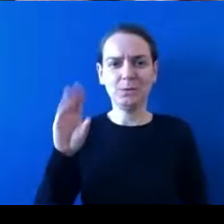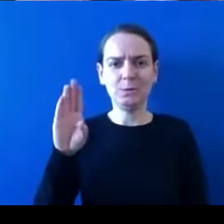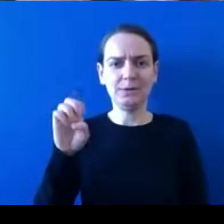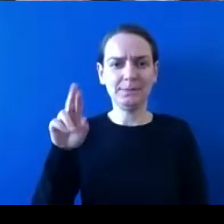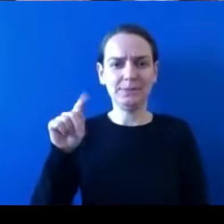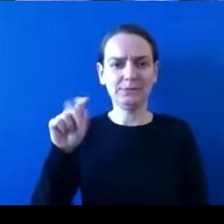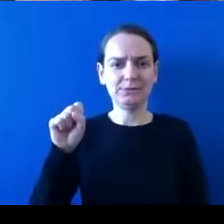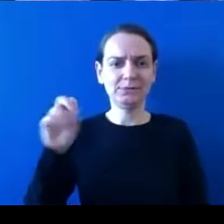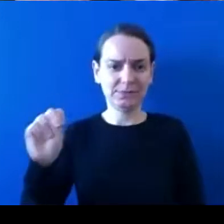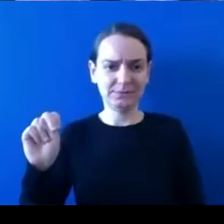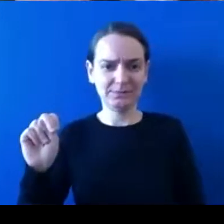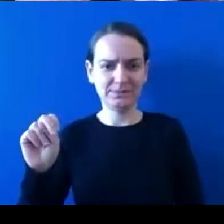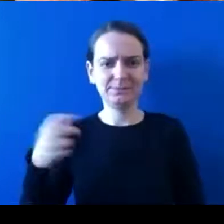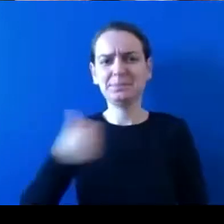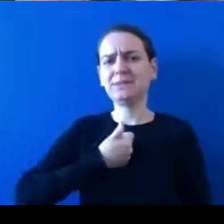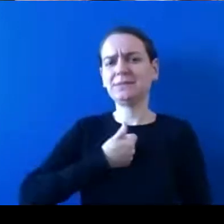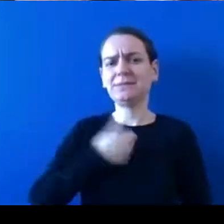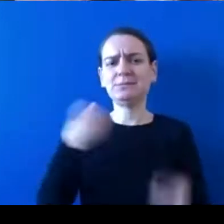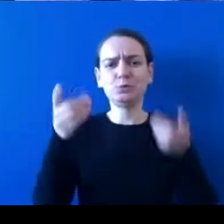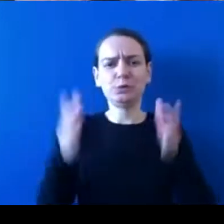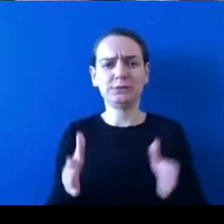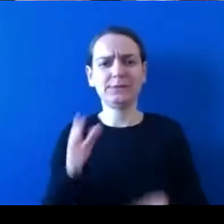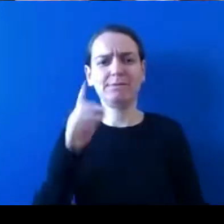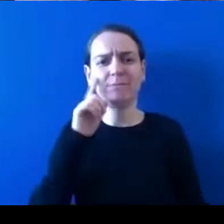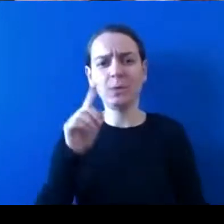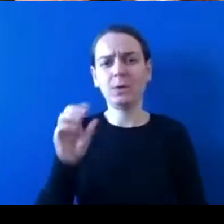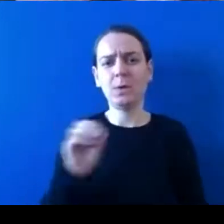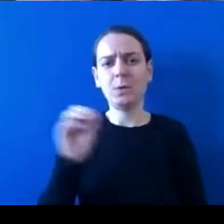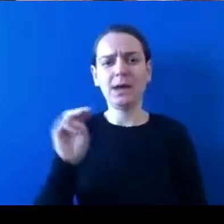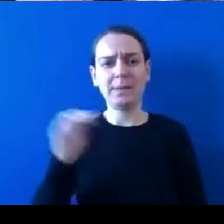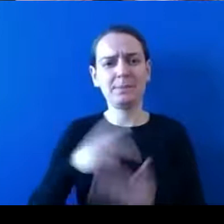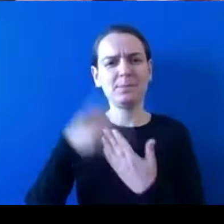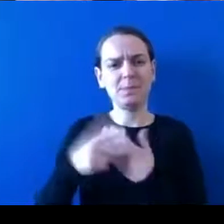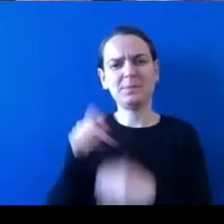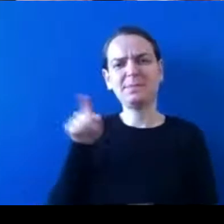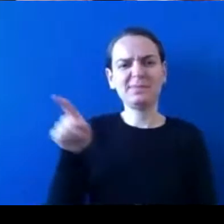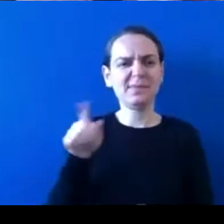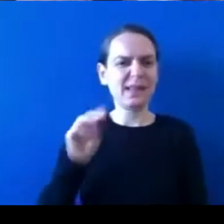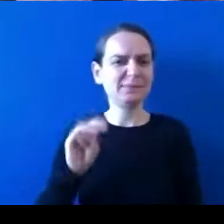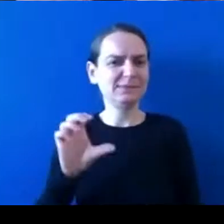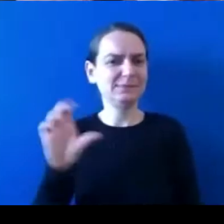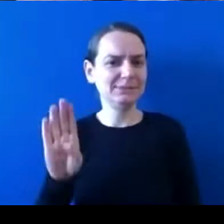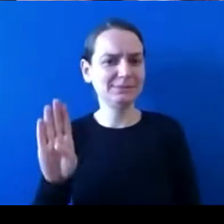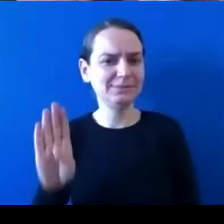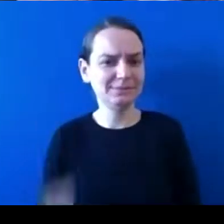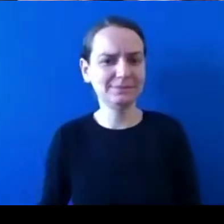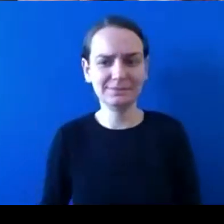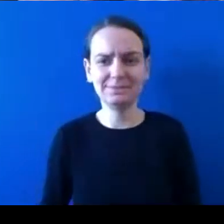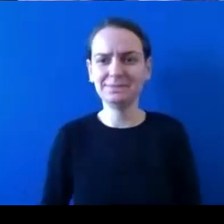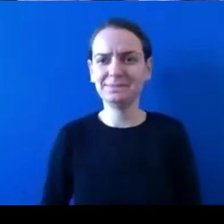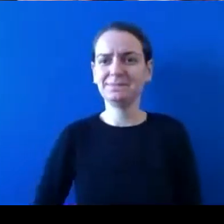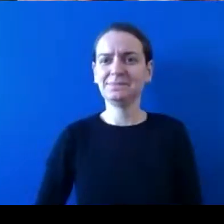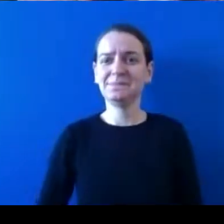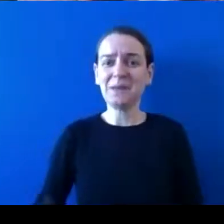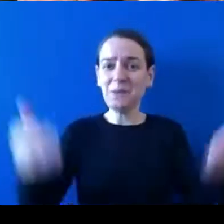Department at the Commission for the Blind. Welcome to our presentation on